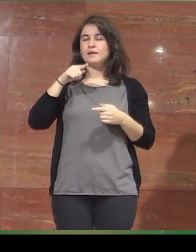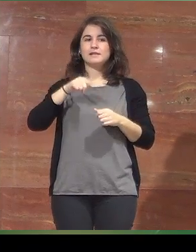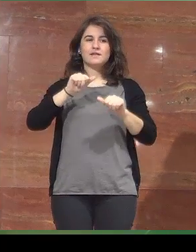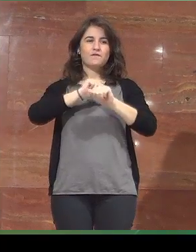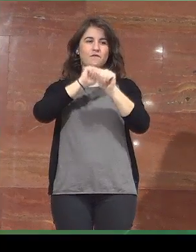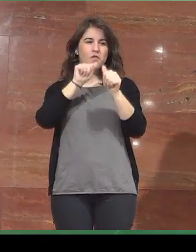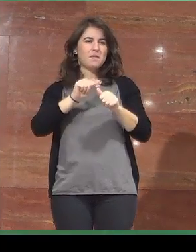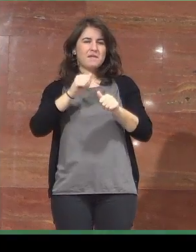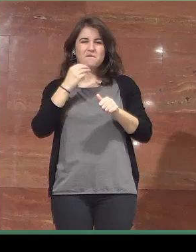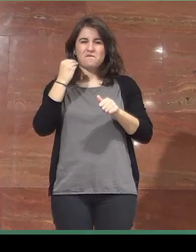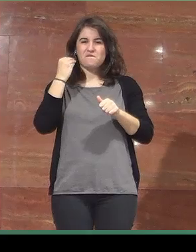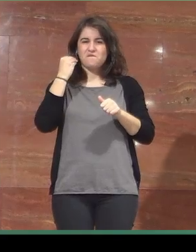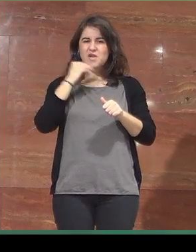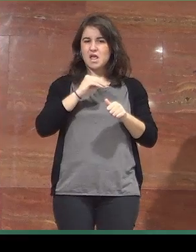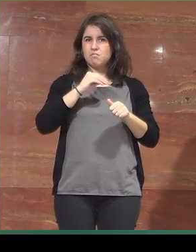will